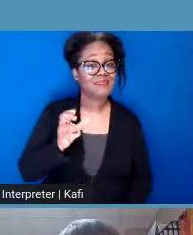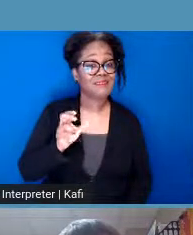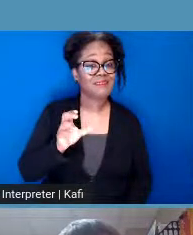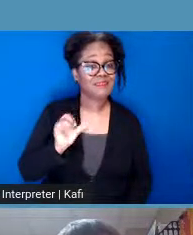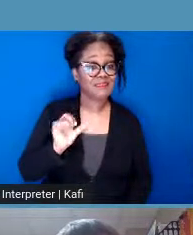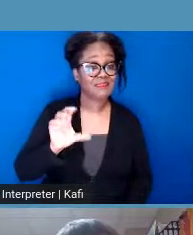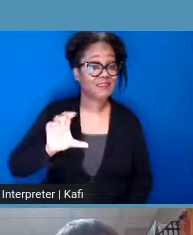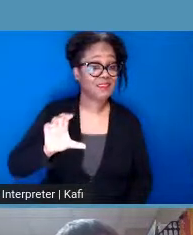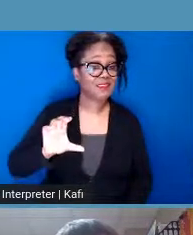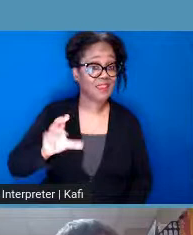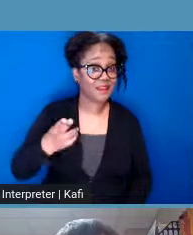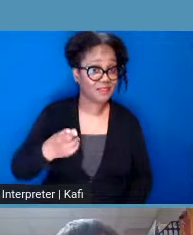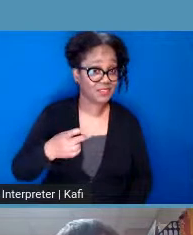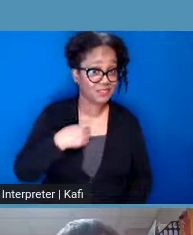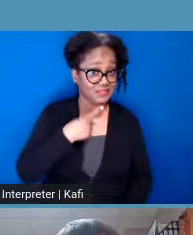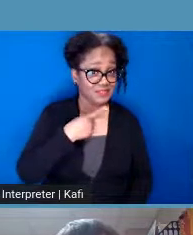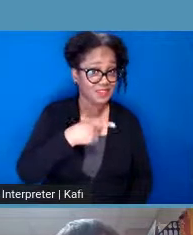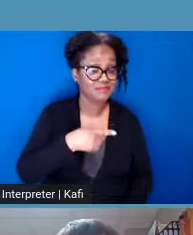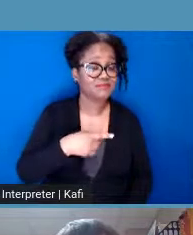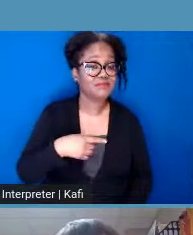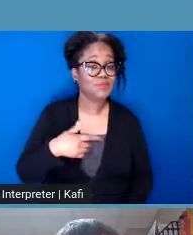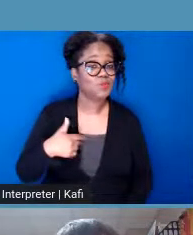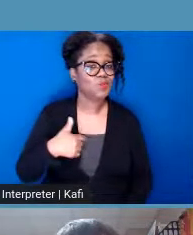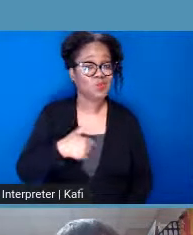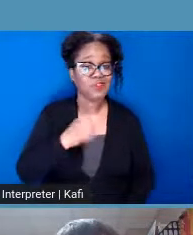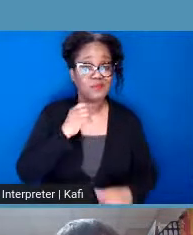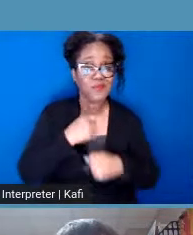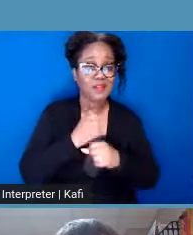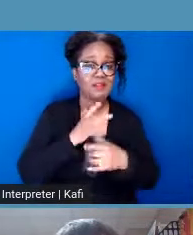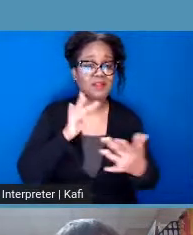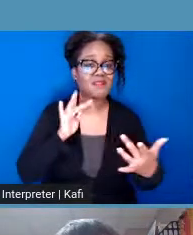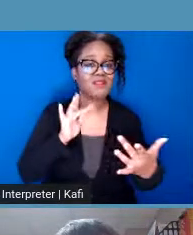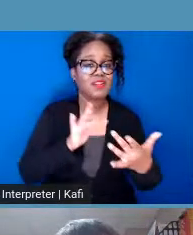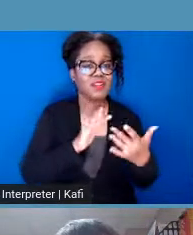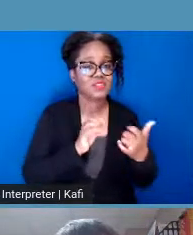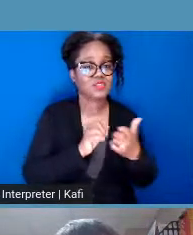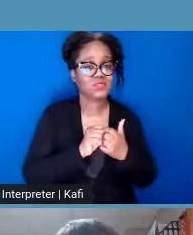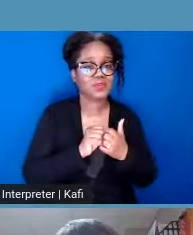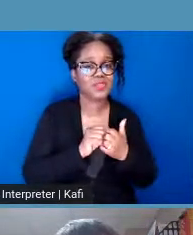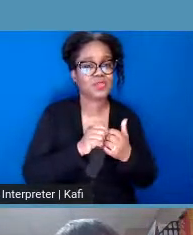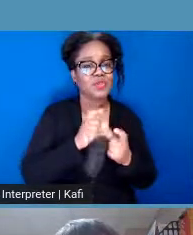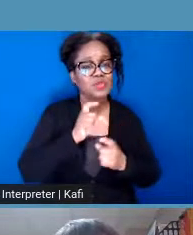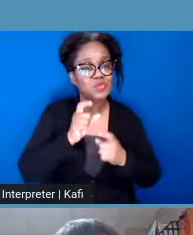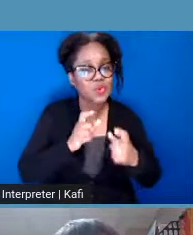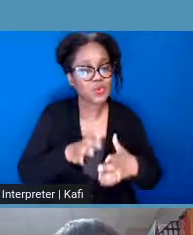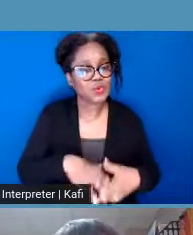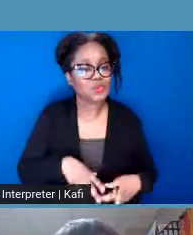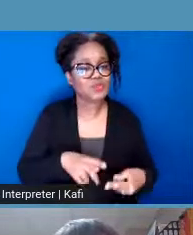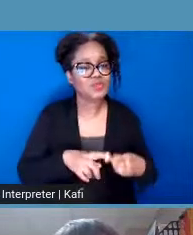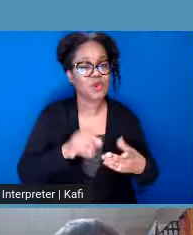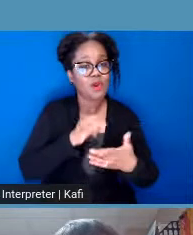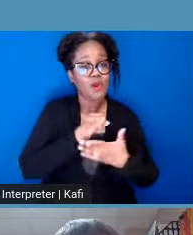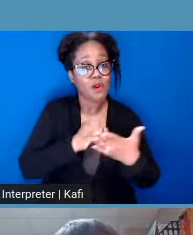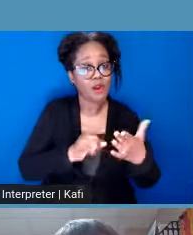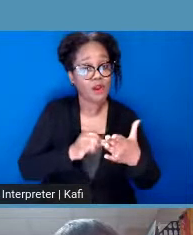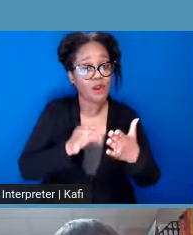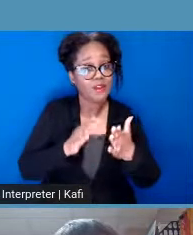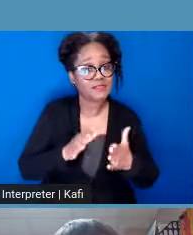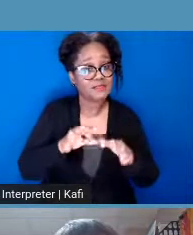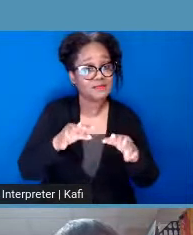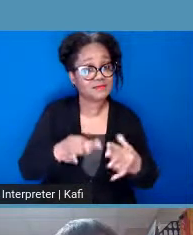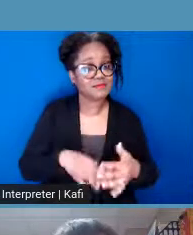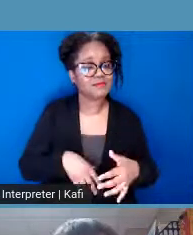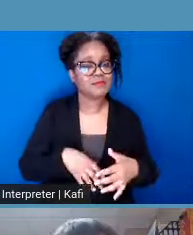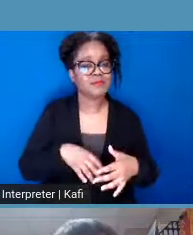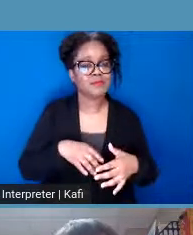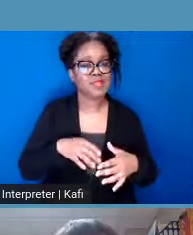and just lots of fun experiences that this project brought about. And it's all about